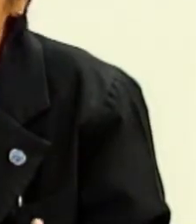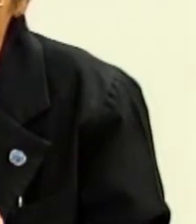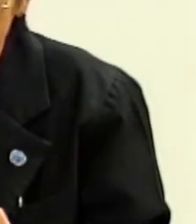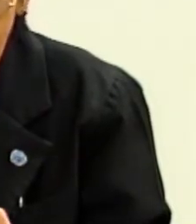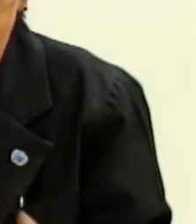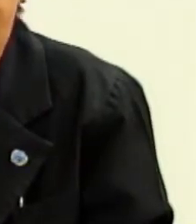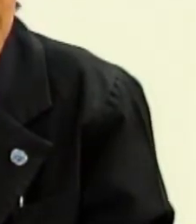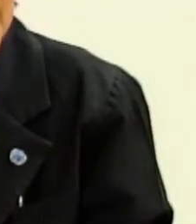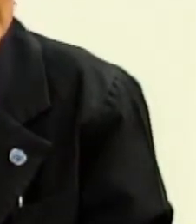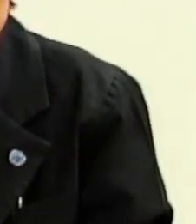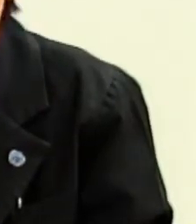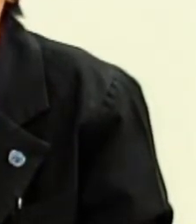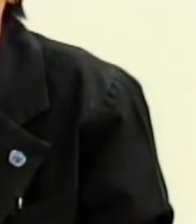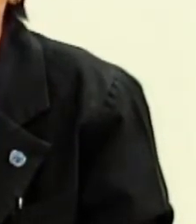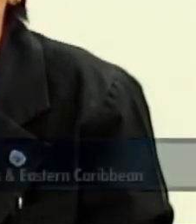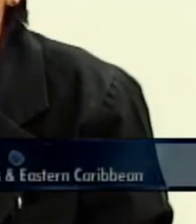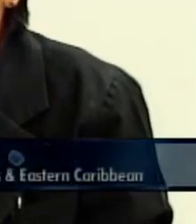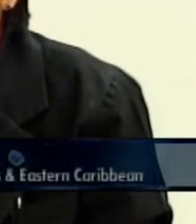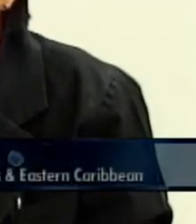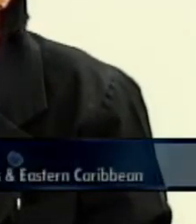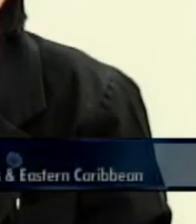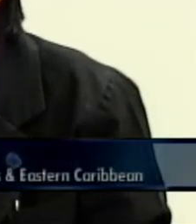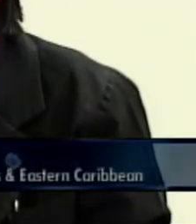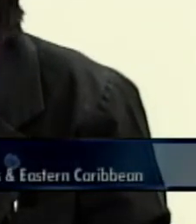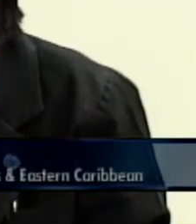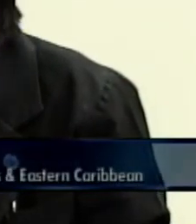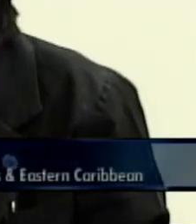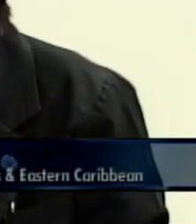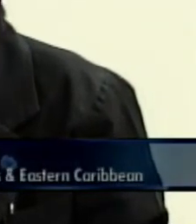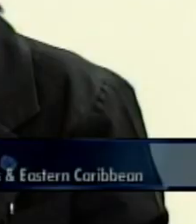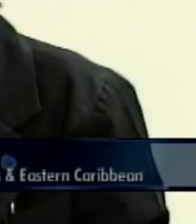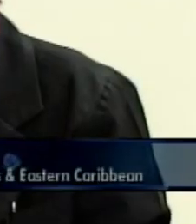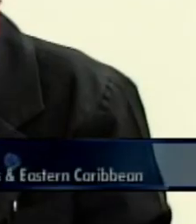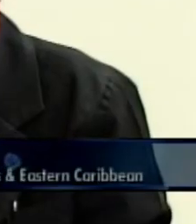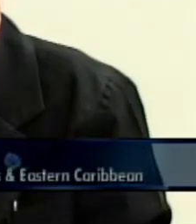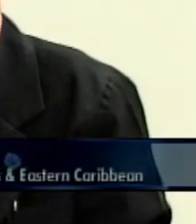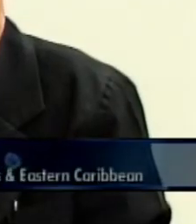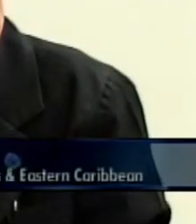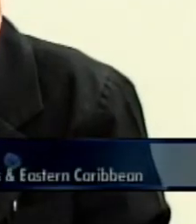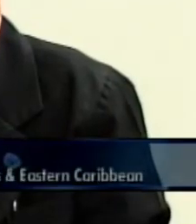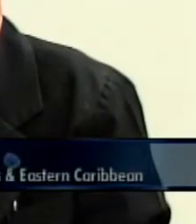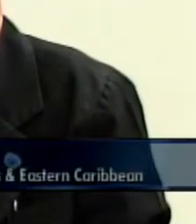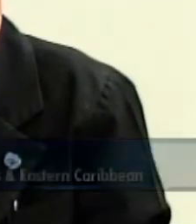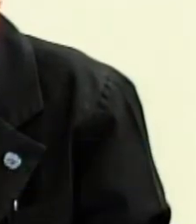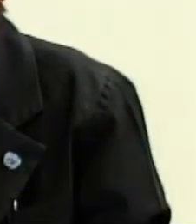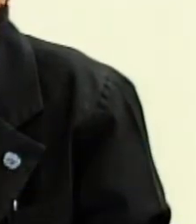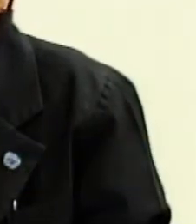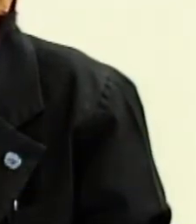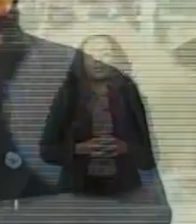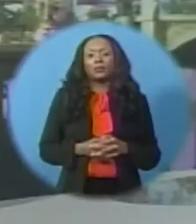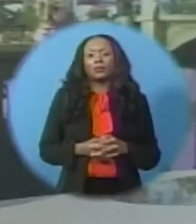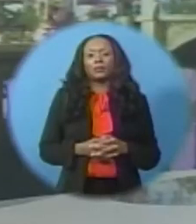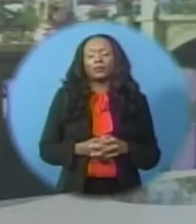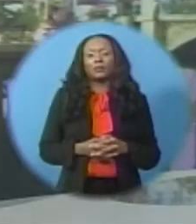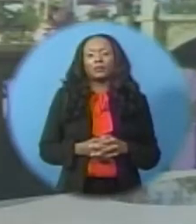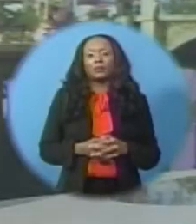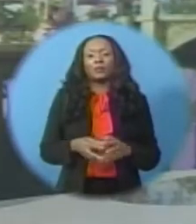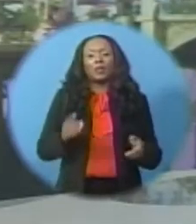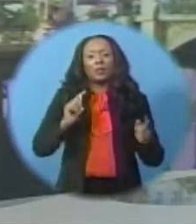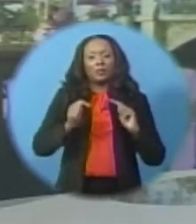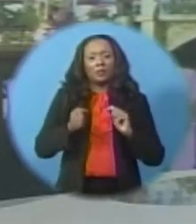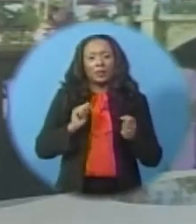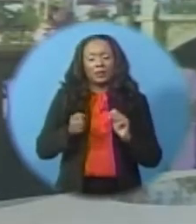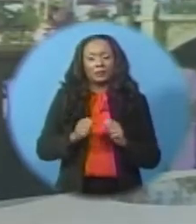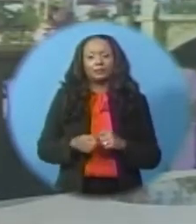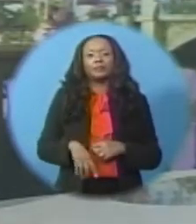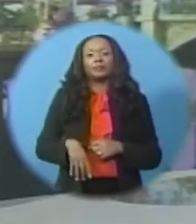and that's really a true synergy of our relative strengths. In